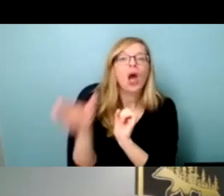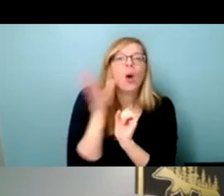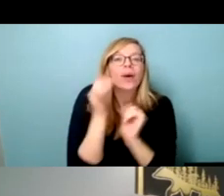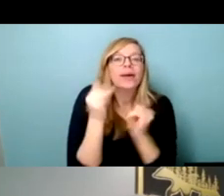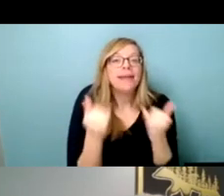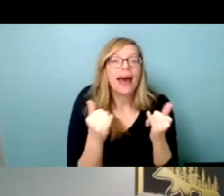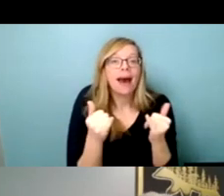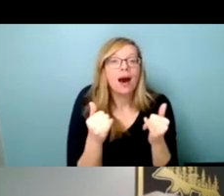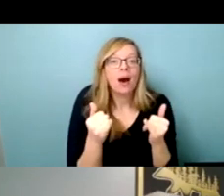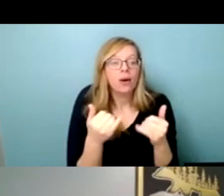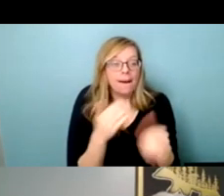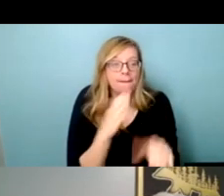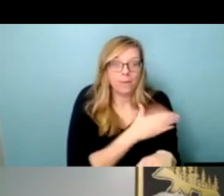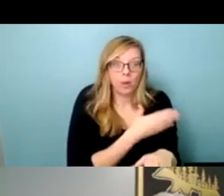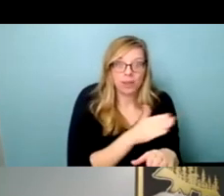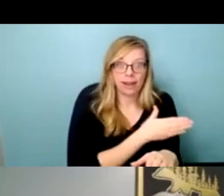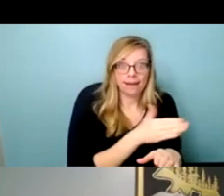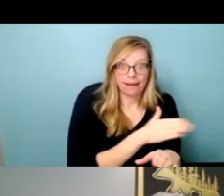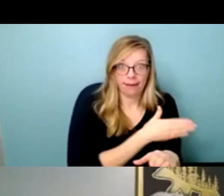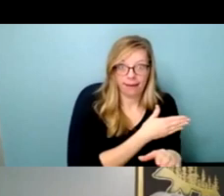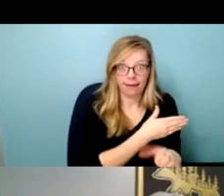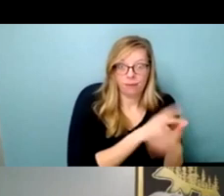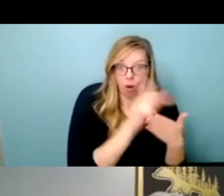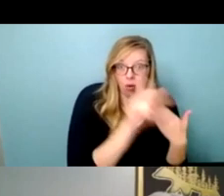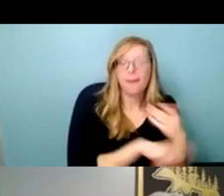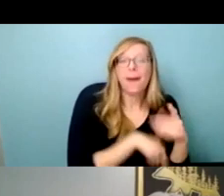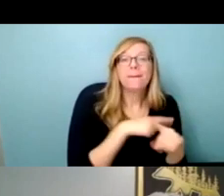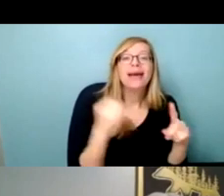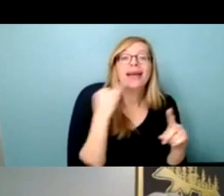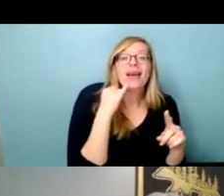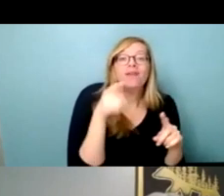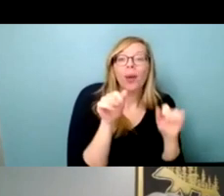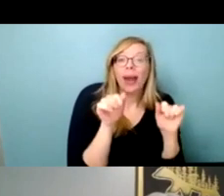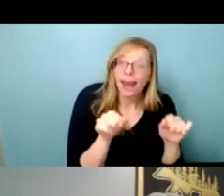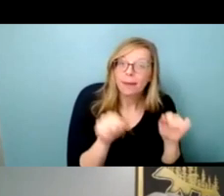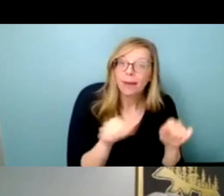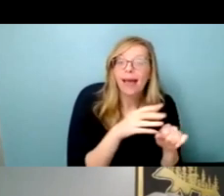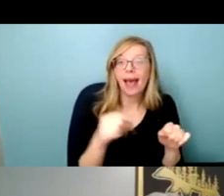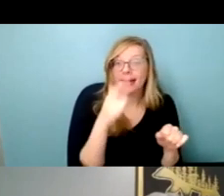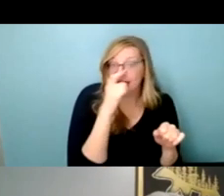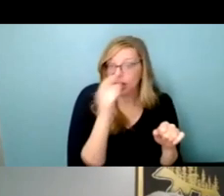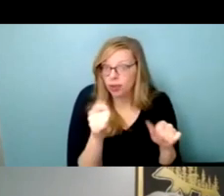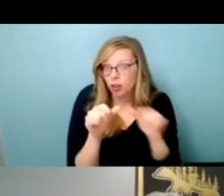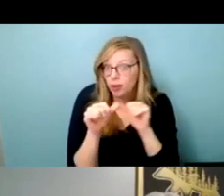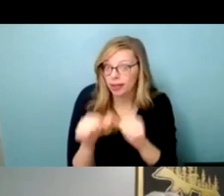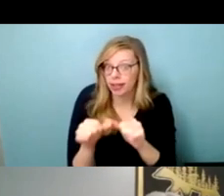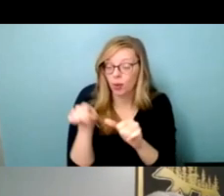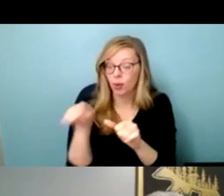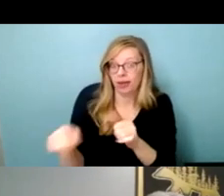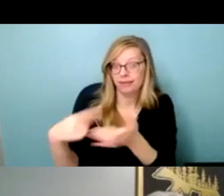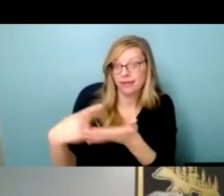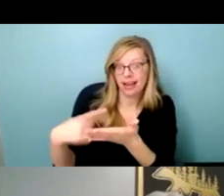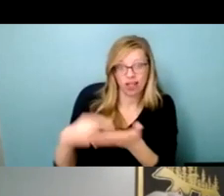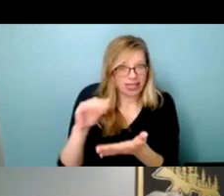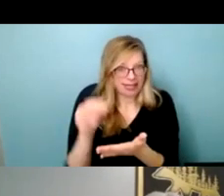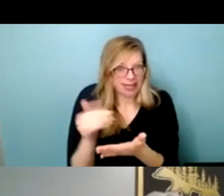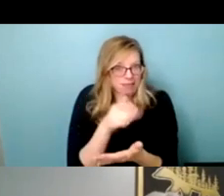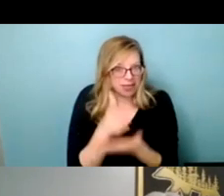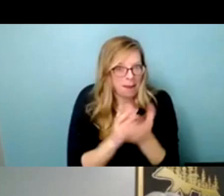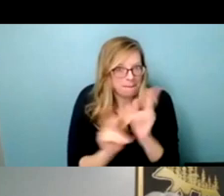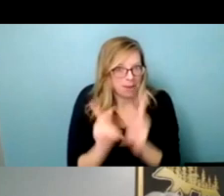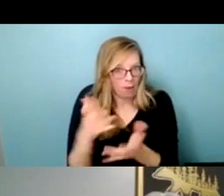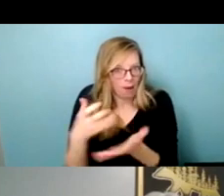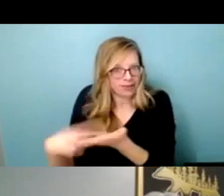music programming now, but if you are able and interested in continuing this conversation, because it seems like it's quite lively,